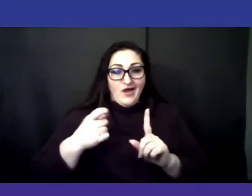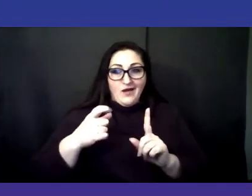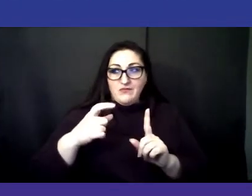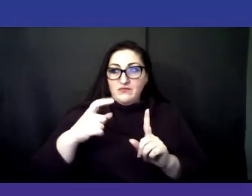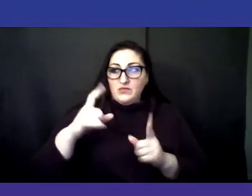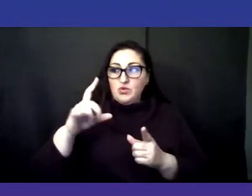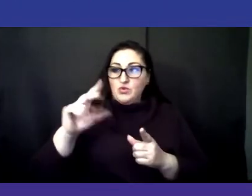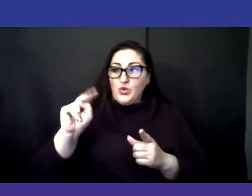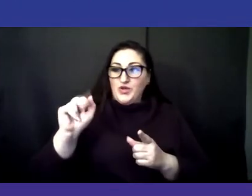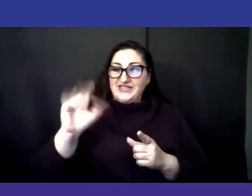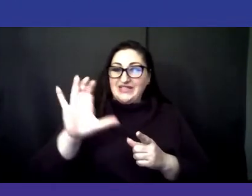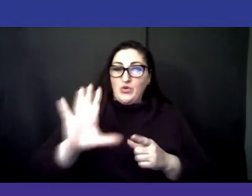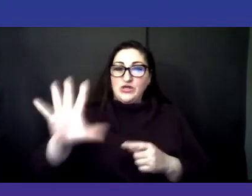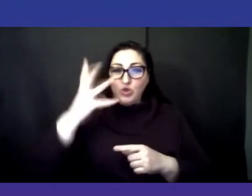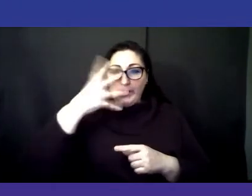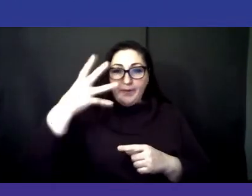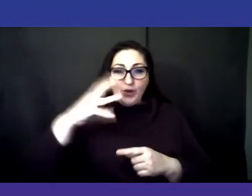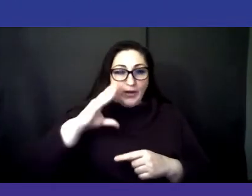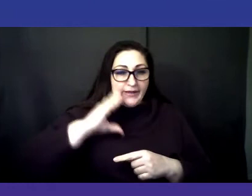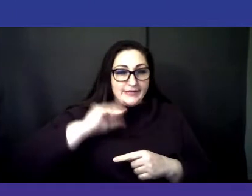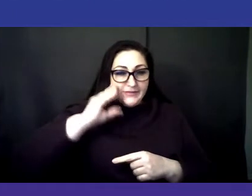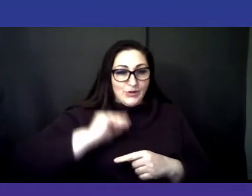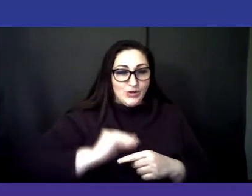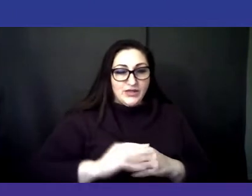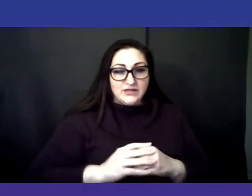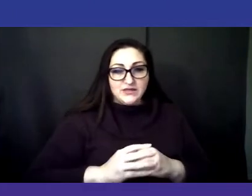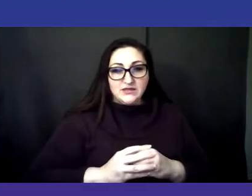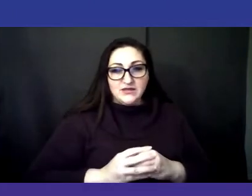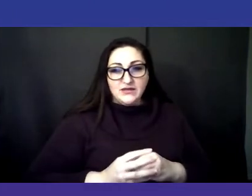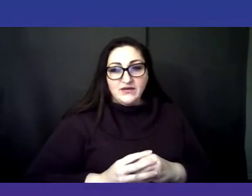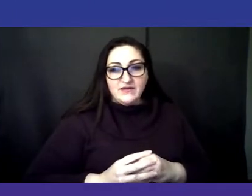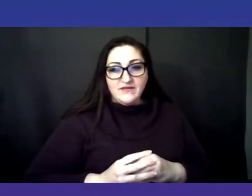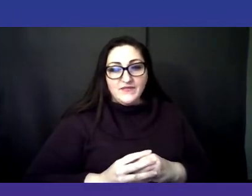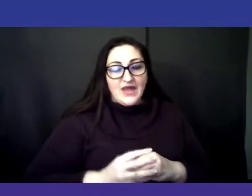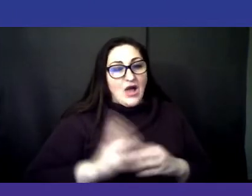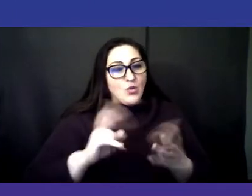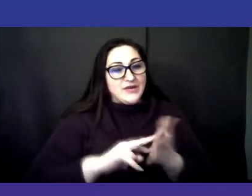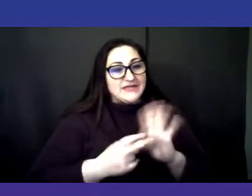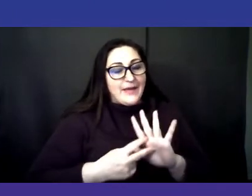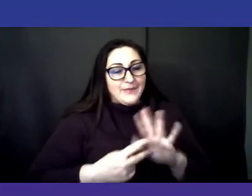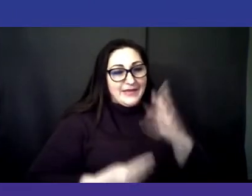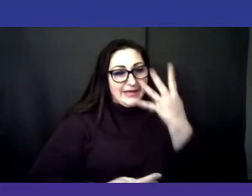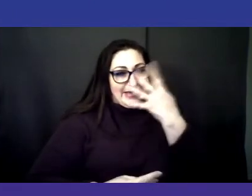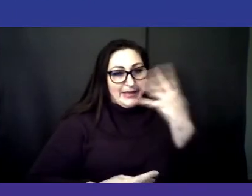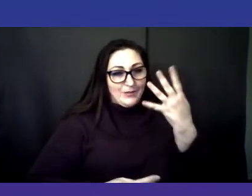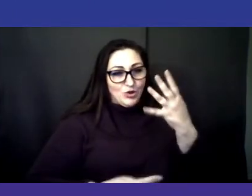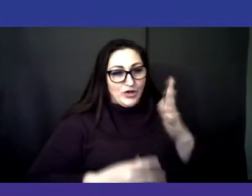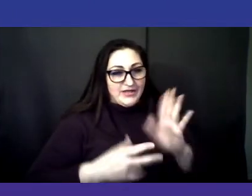right? And then also really exploring the definition of immigrant, like who are immigrants?